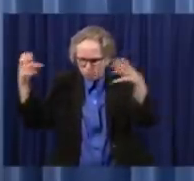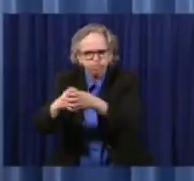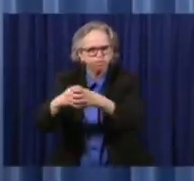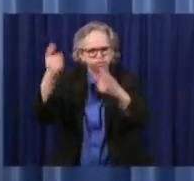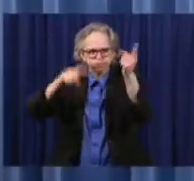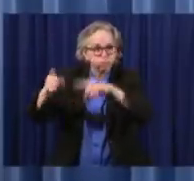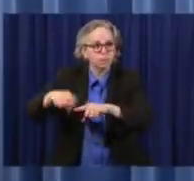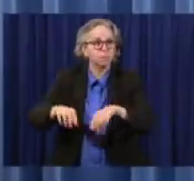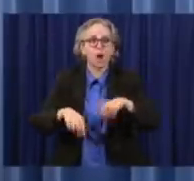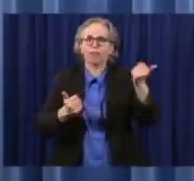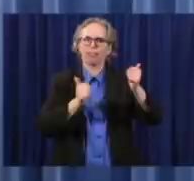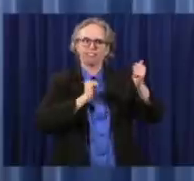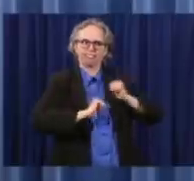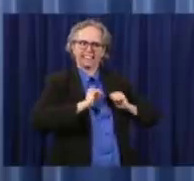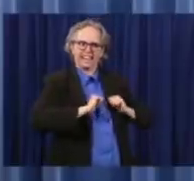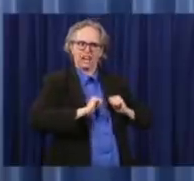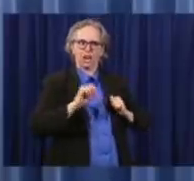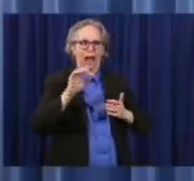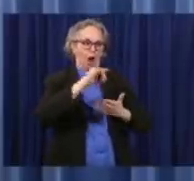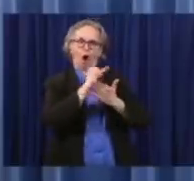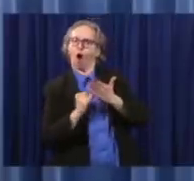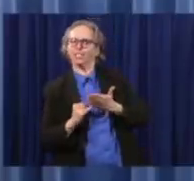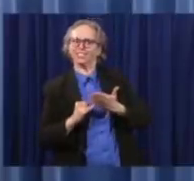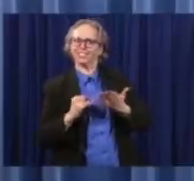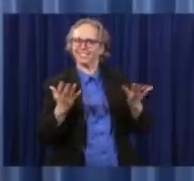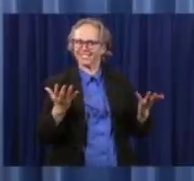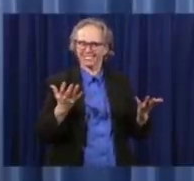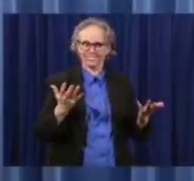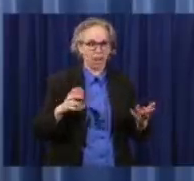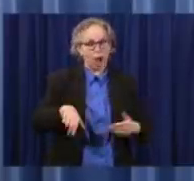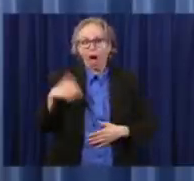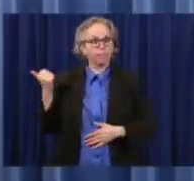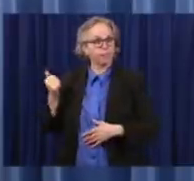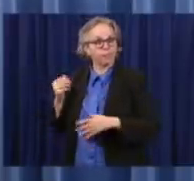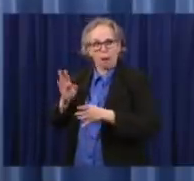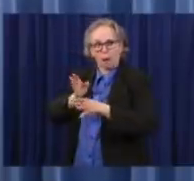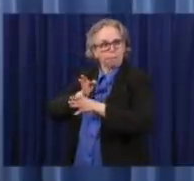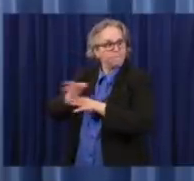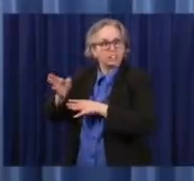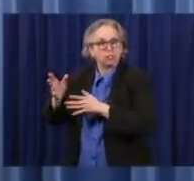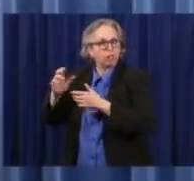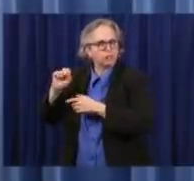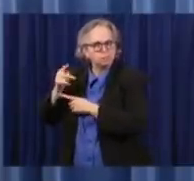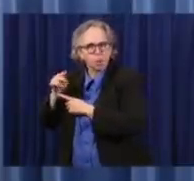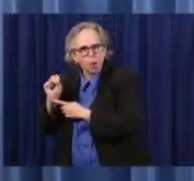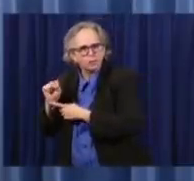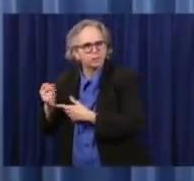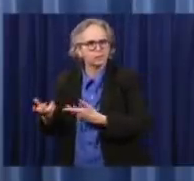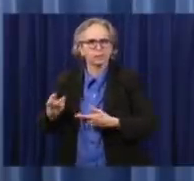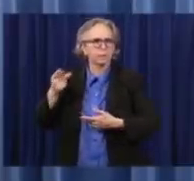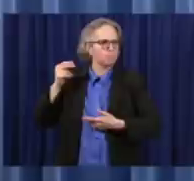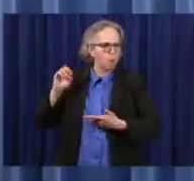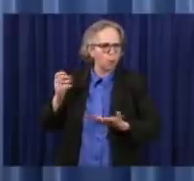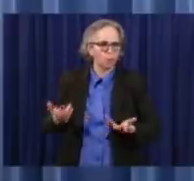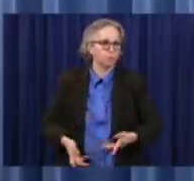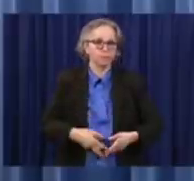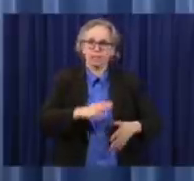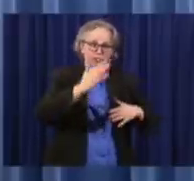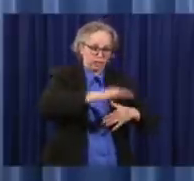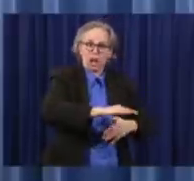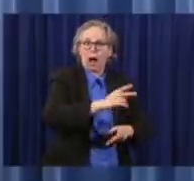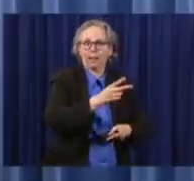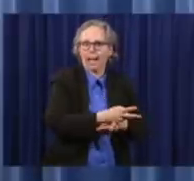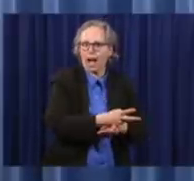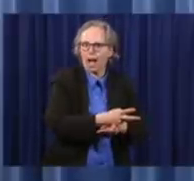one. Professional sports is another one. Child care is another one. We hear, obviously, we're hearing a lot about that. Working group coming together for that.